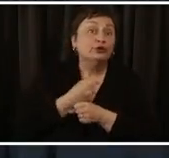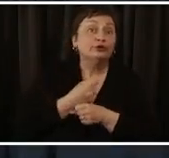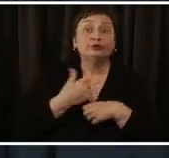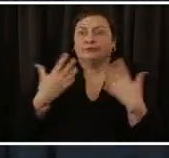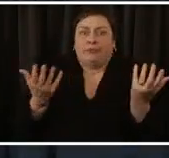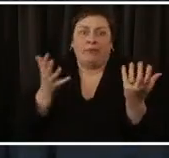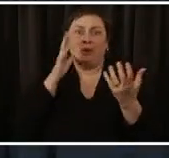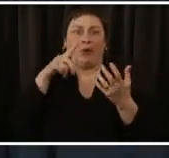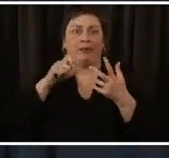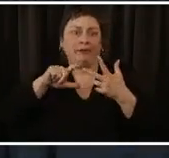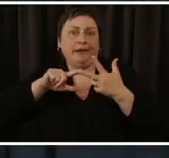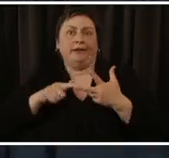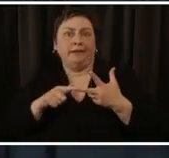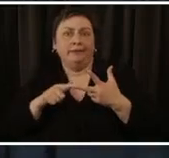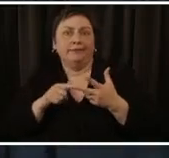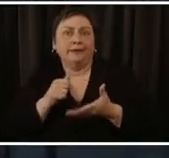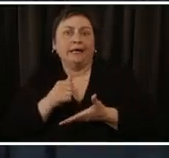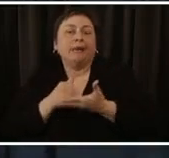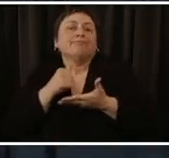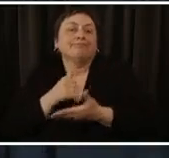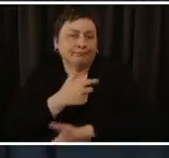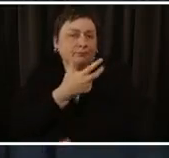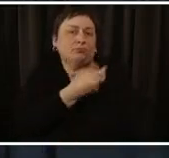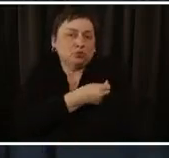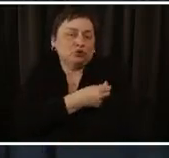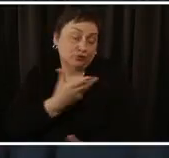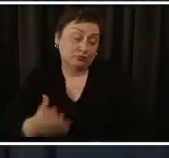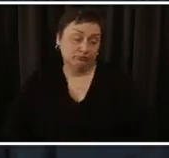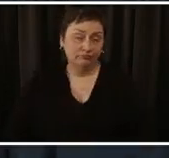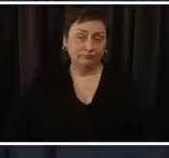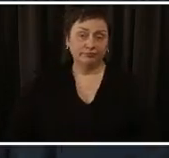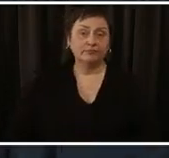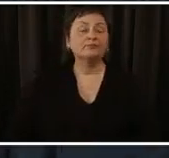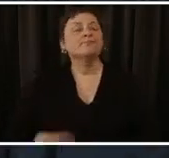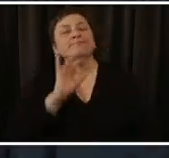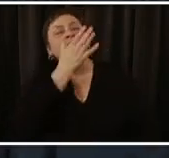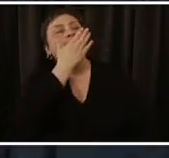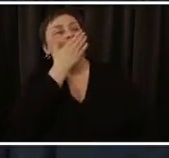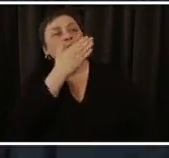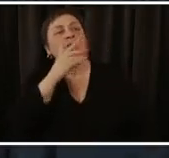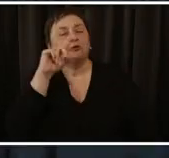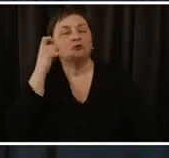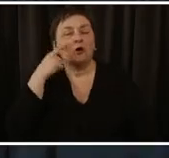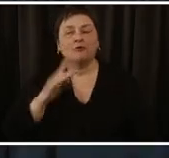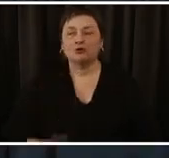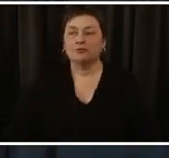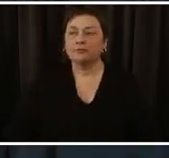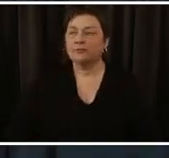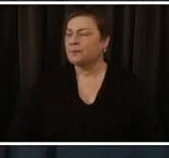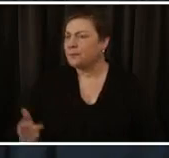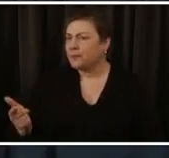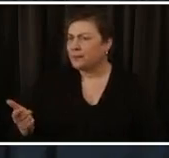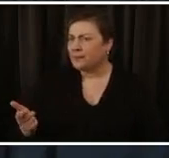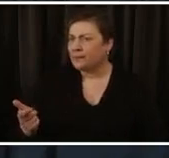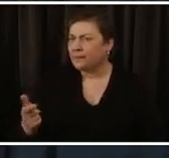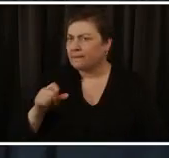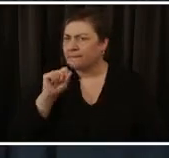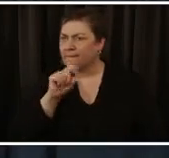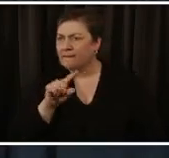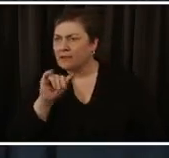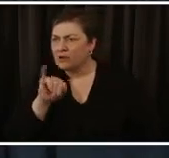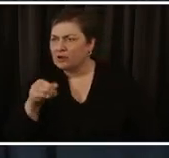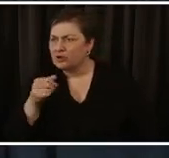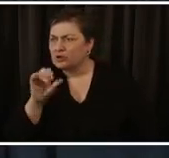And it really shouldn't be a cause for concern. Thank you, Governor. Hi, Governor. It's Jesse at the Colorado Sun.